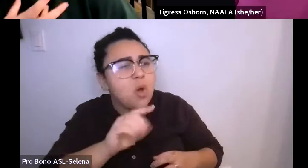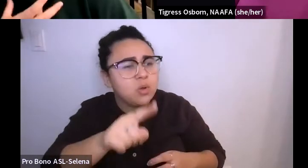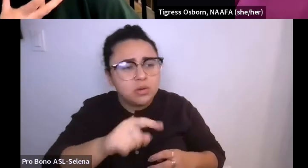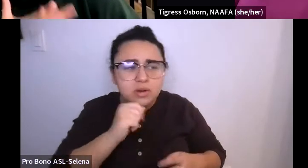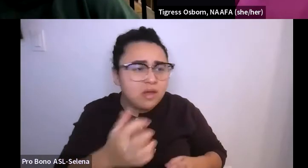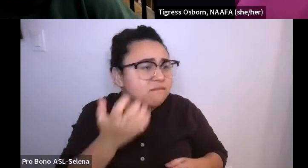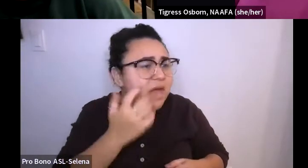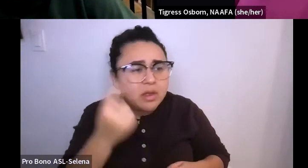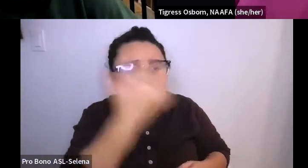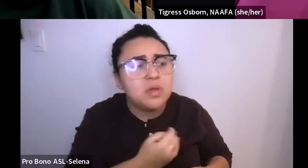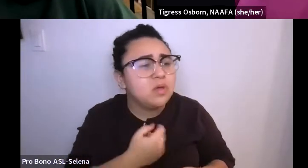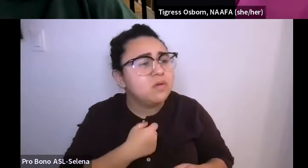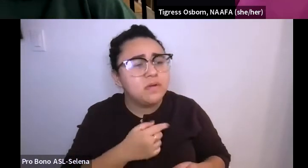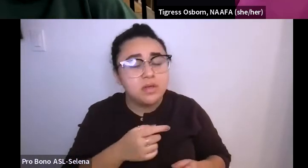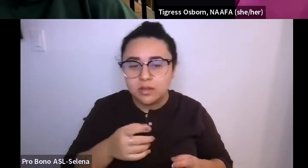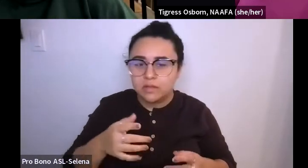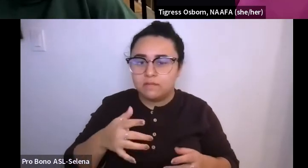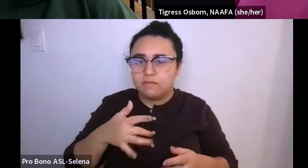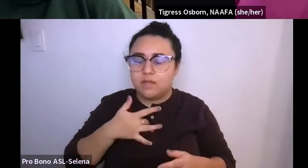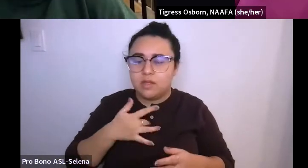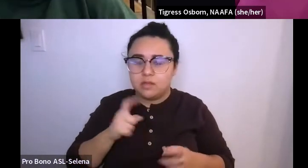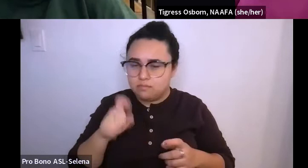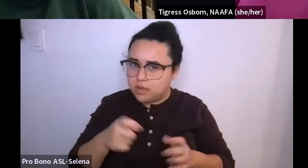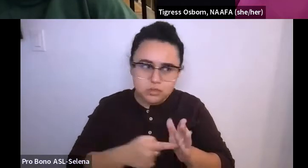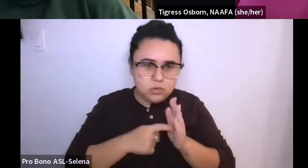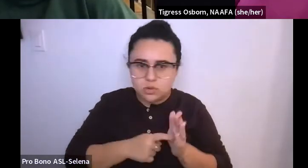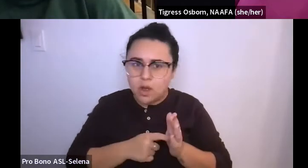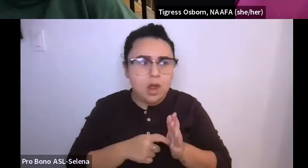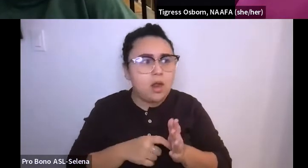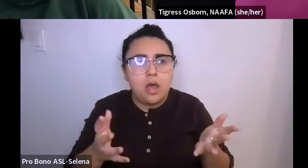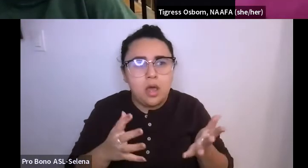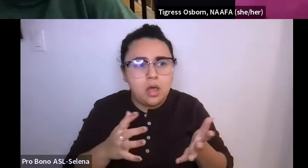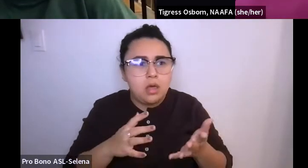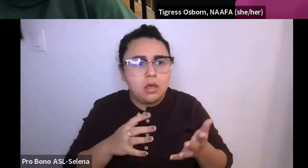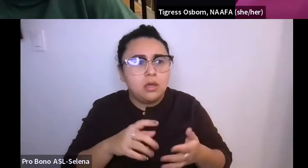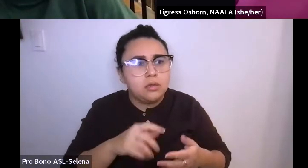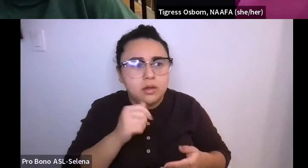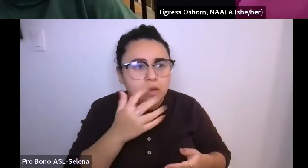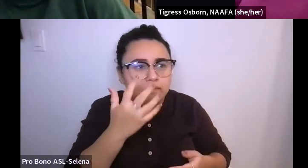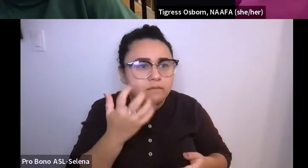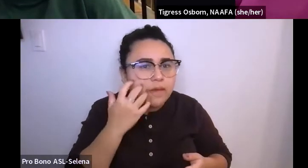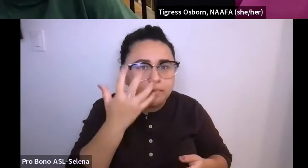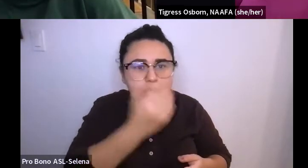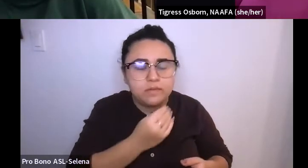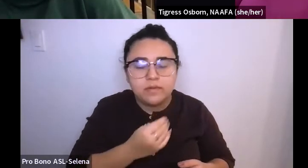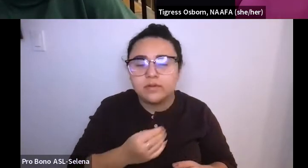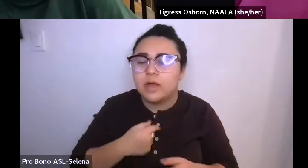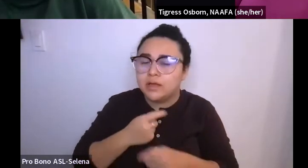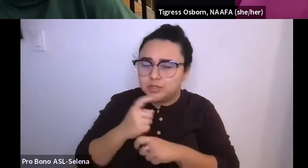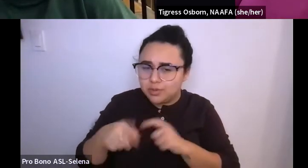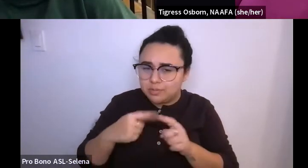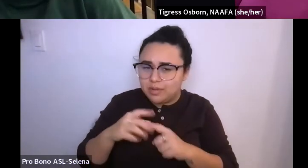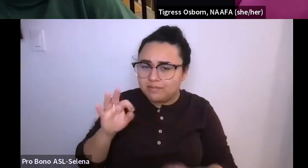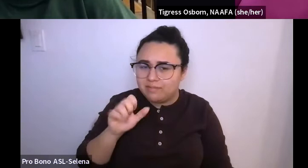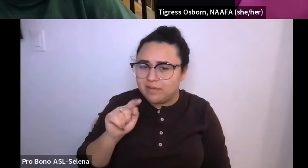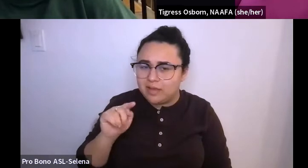it's like a compulsion for them. So most, like when I joke about fatness, I just joke about